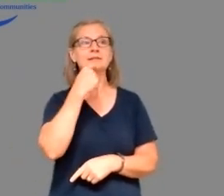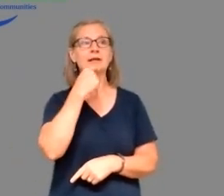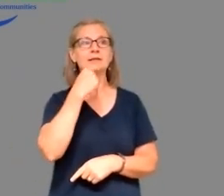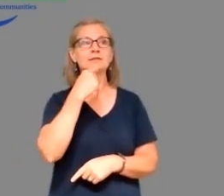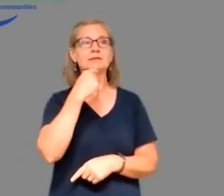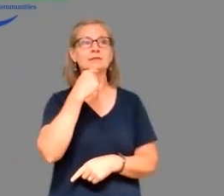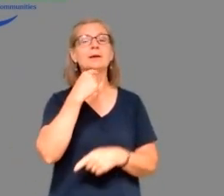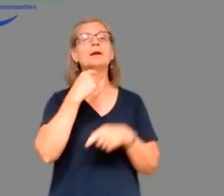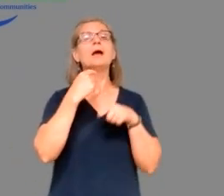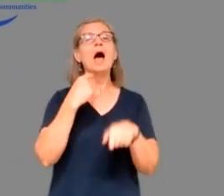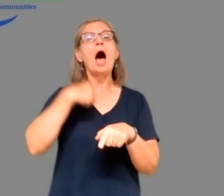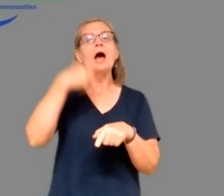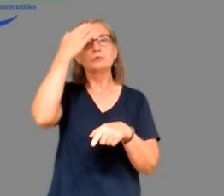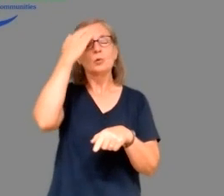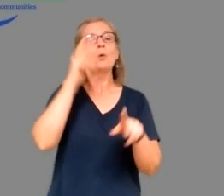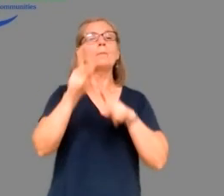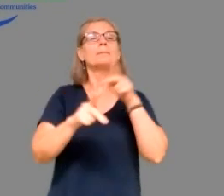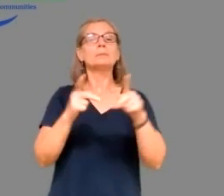a part of it?